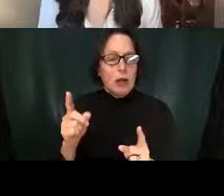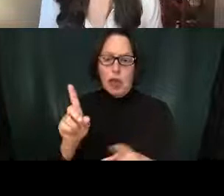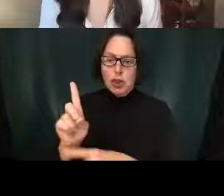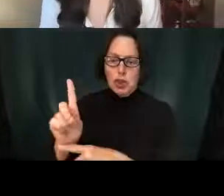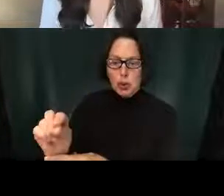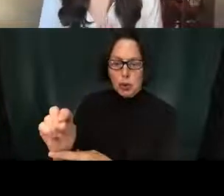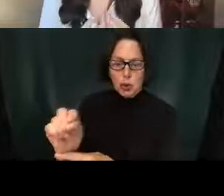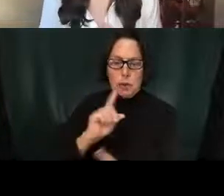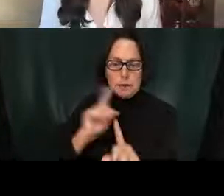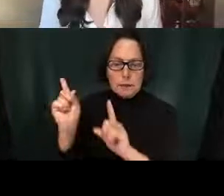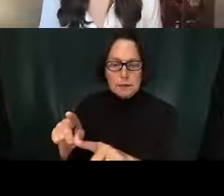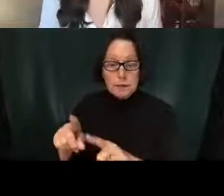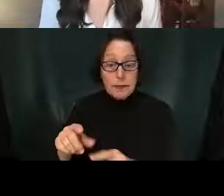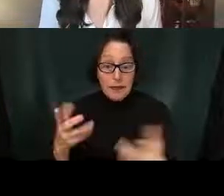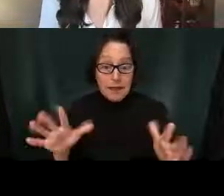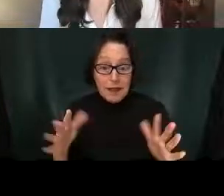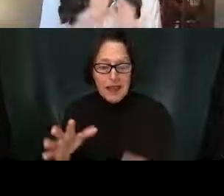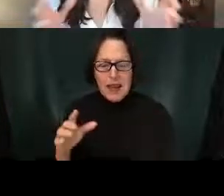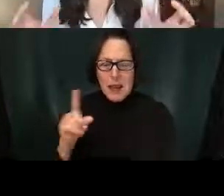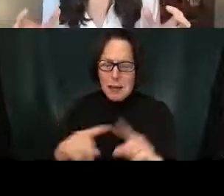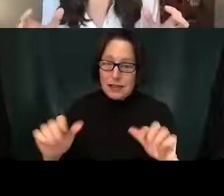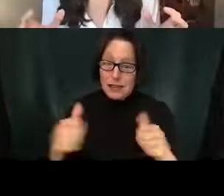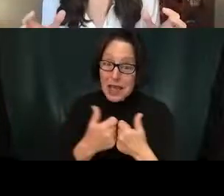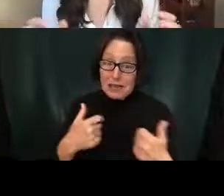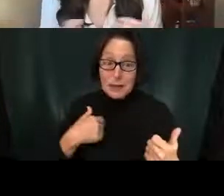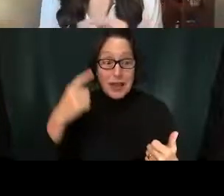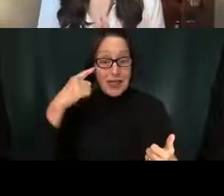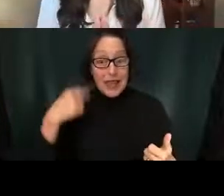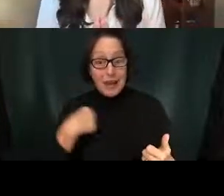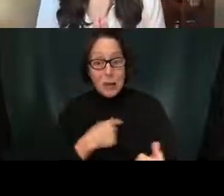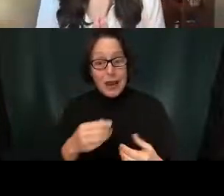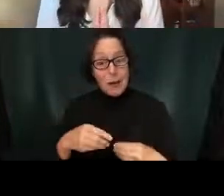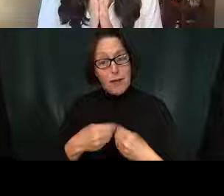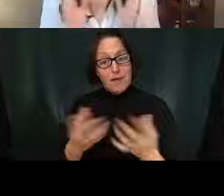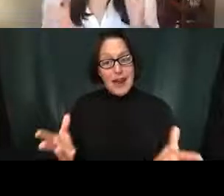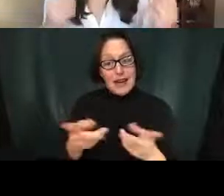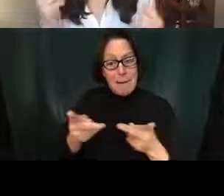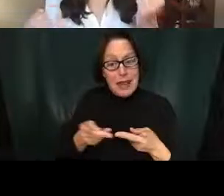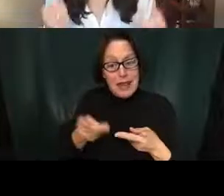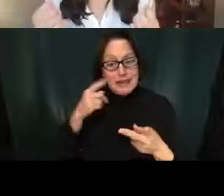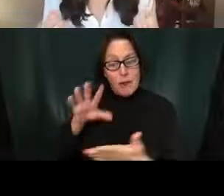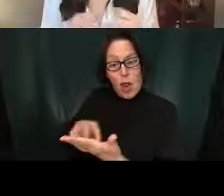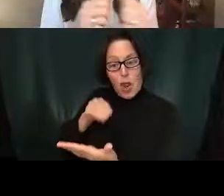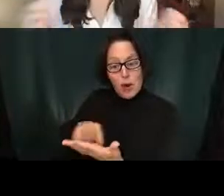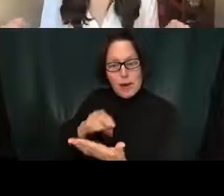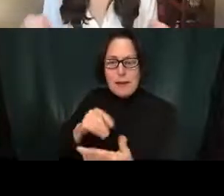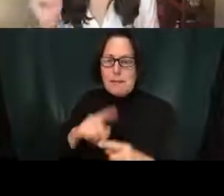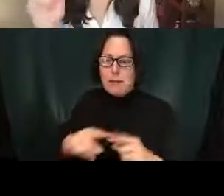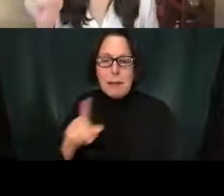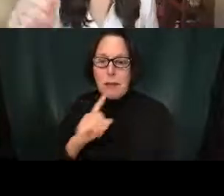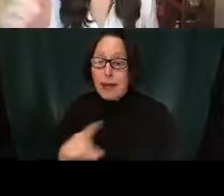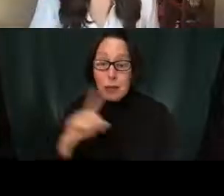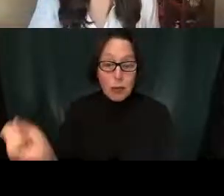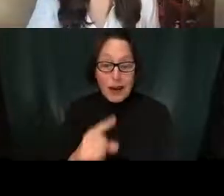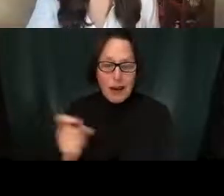of the challenges is that we often think we're giving space for learning, but we're really in feeling burnt out or running around. It